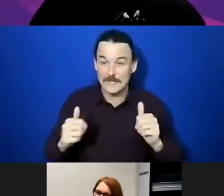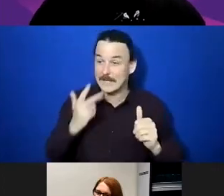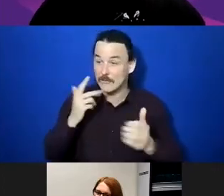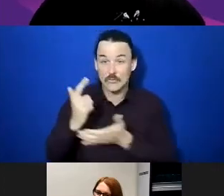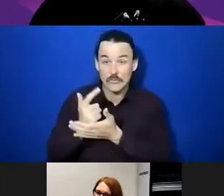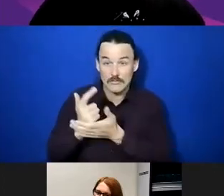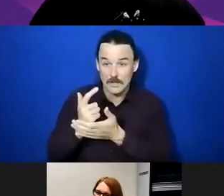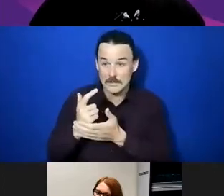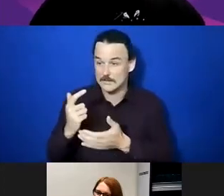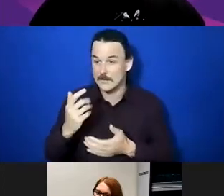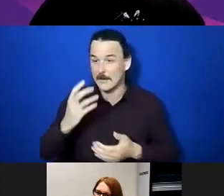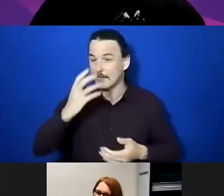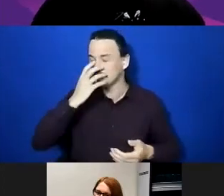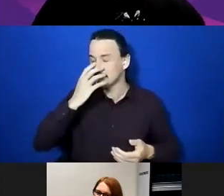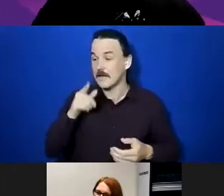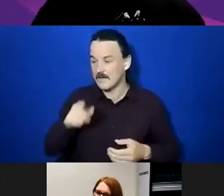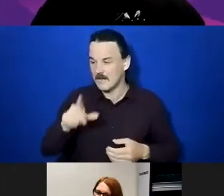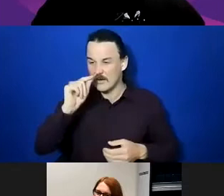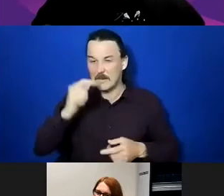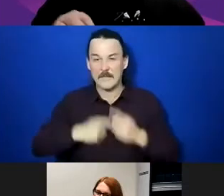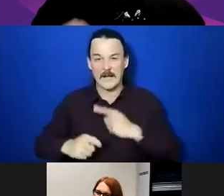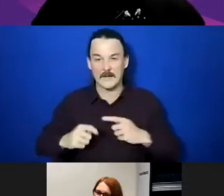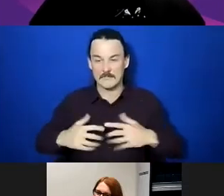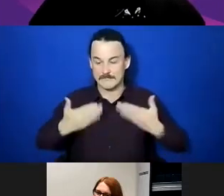and inevitably death.